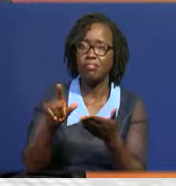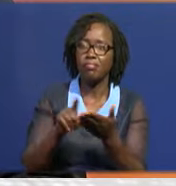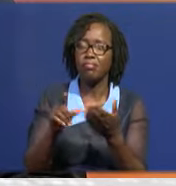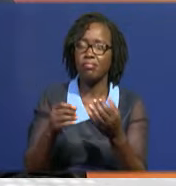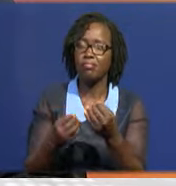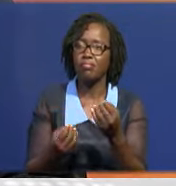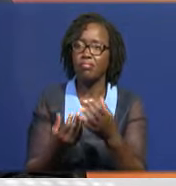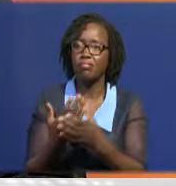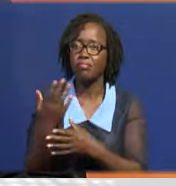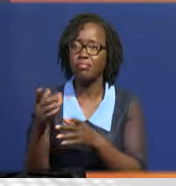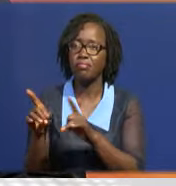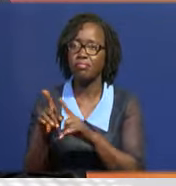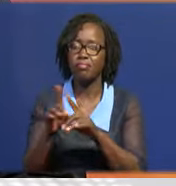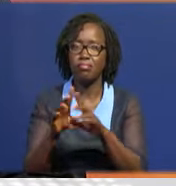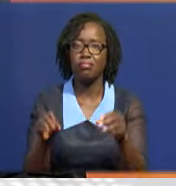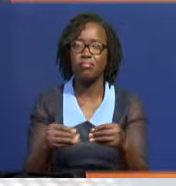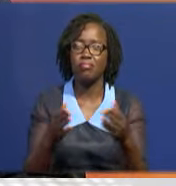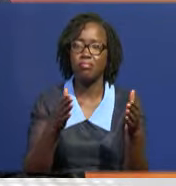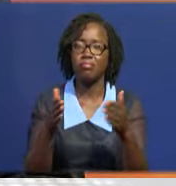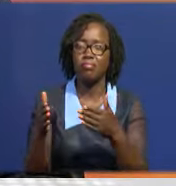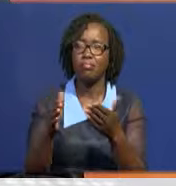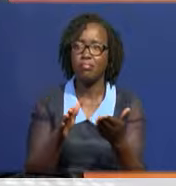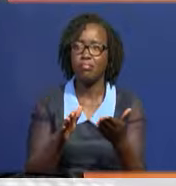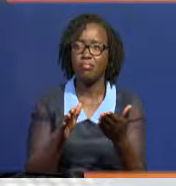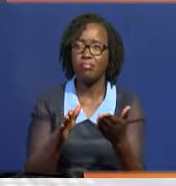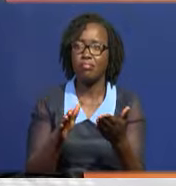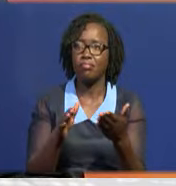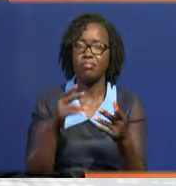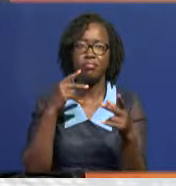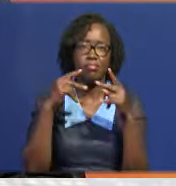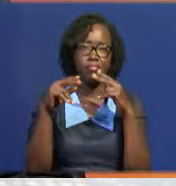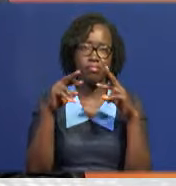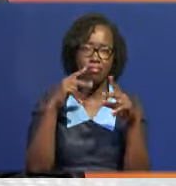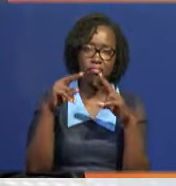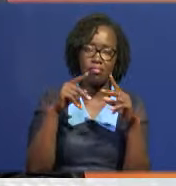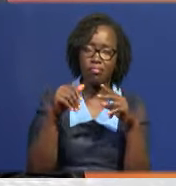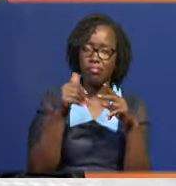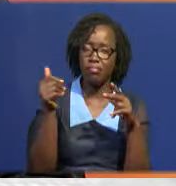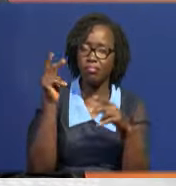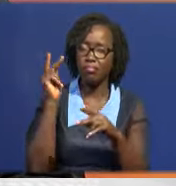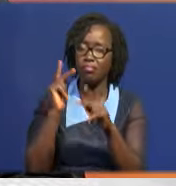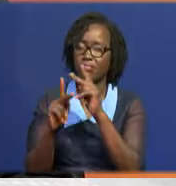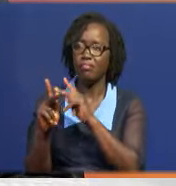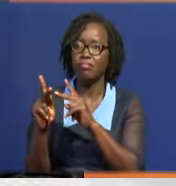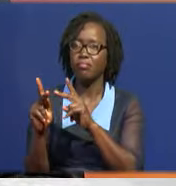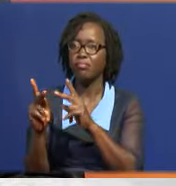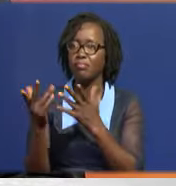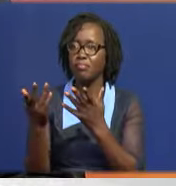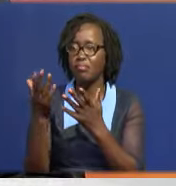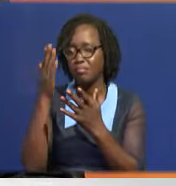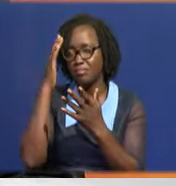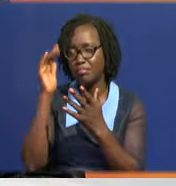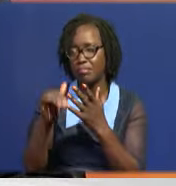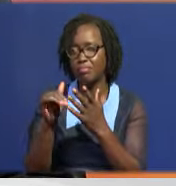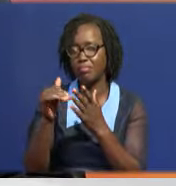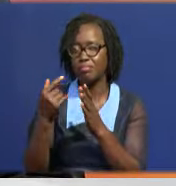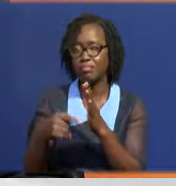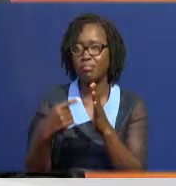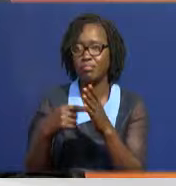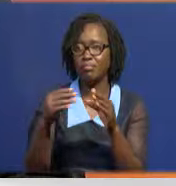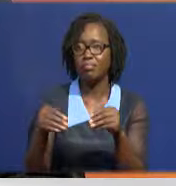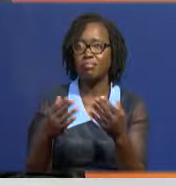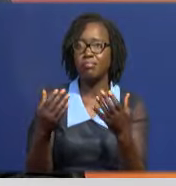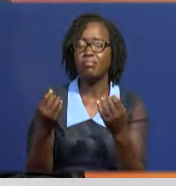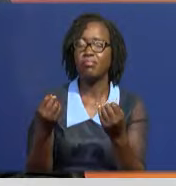crew. We also provide avenues for hotels and other professionals. As you know, the film industry provides